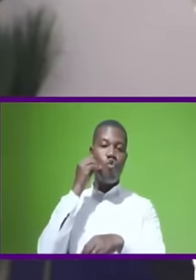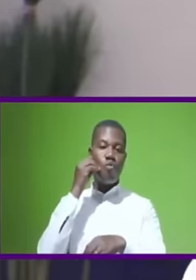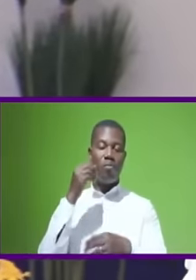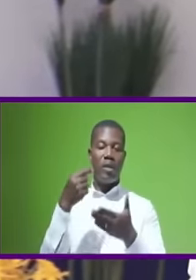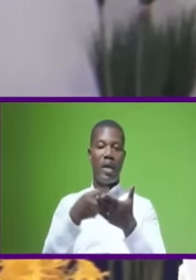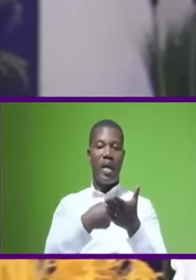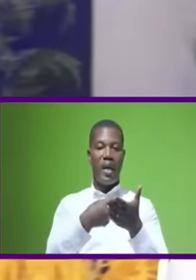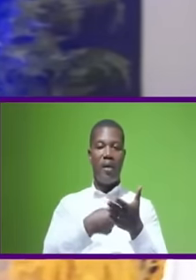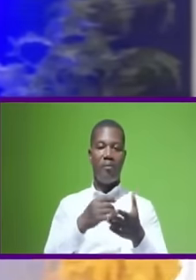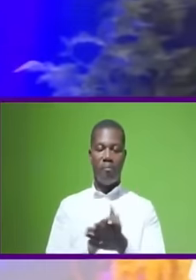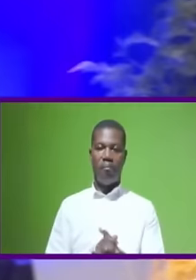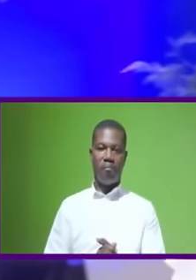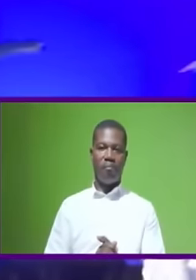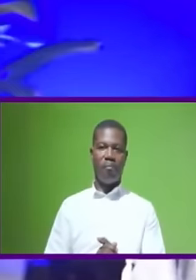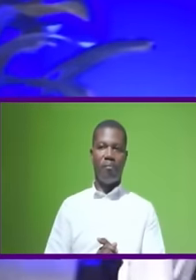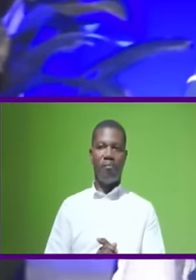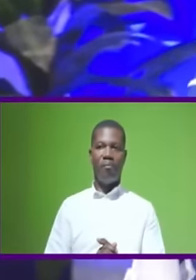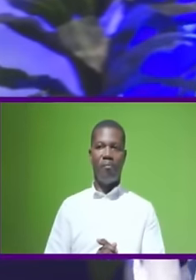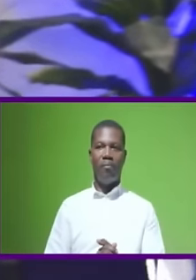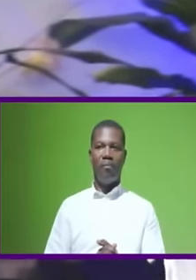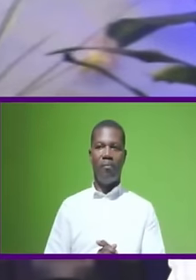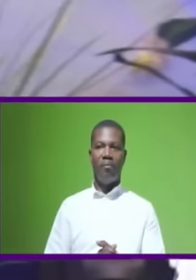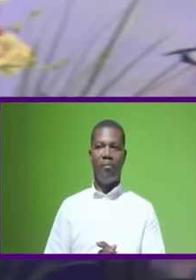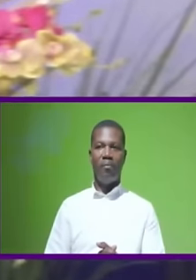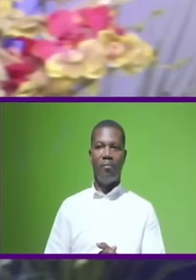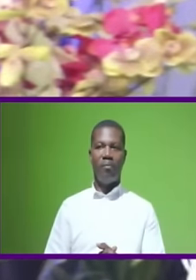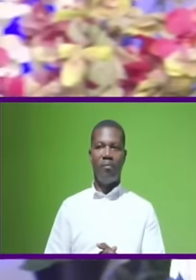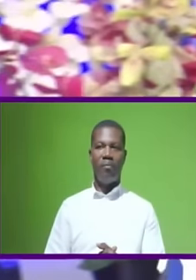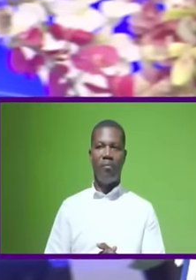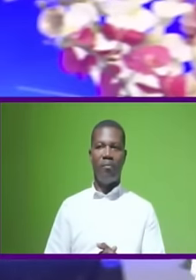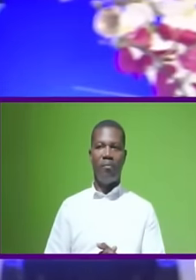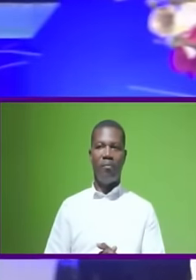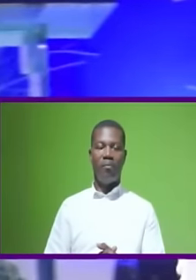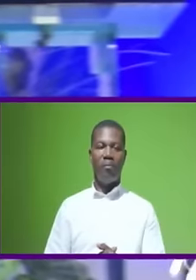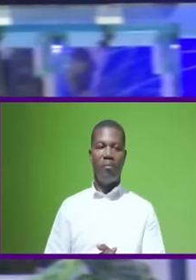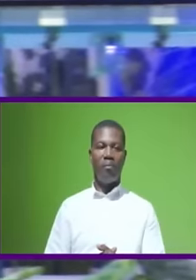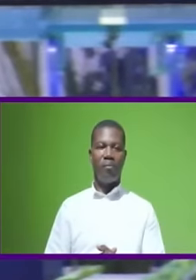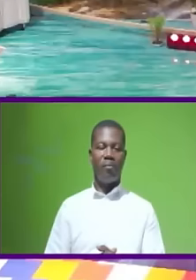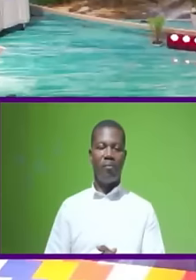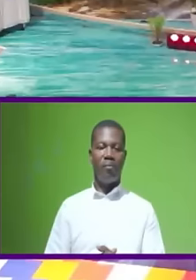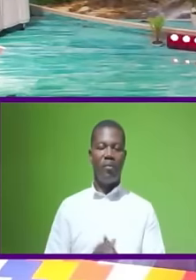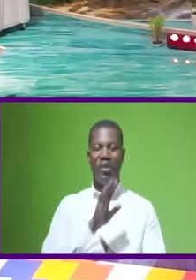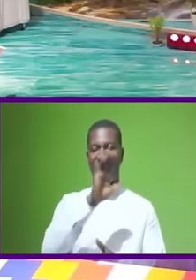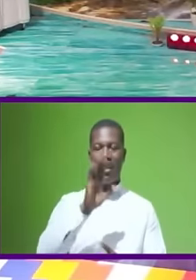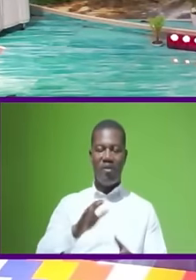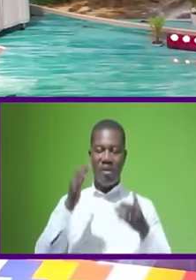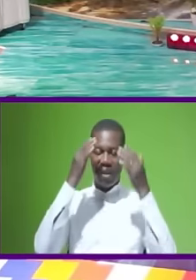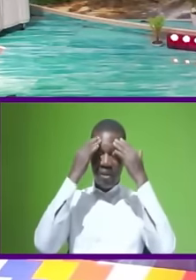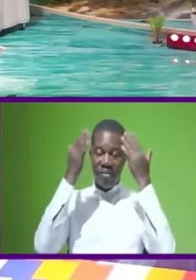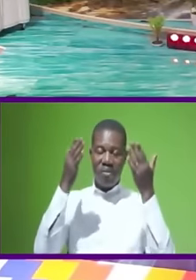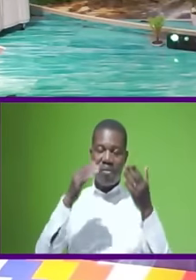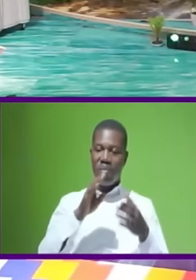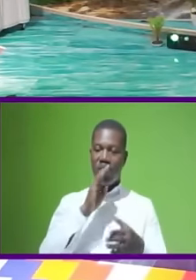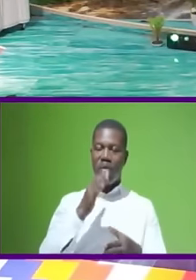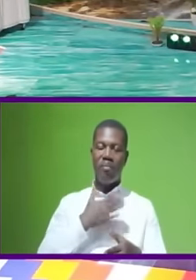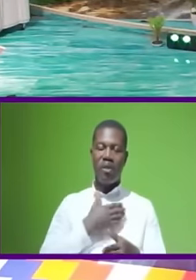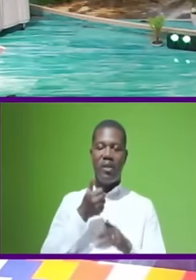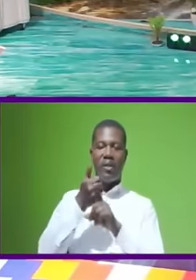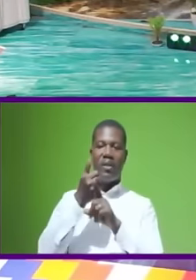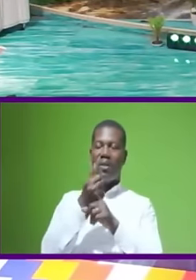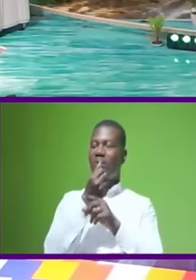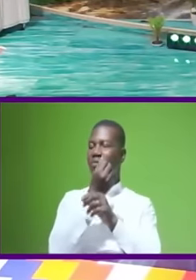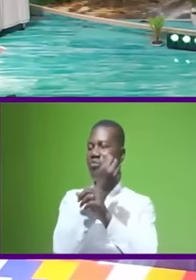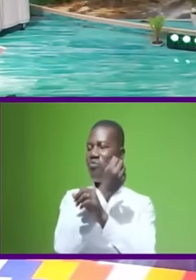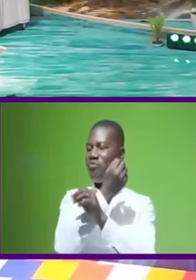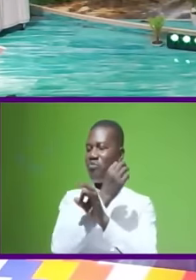by then. My name is I had never been of myself or free to